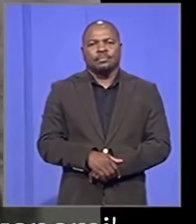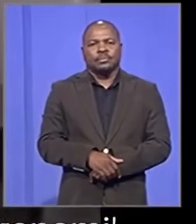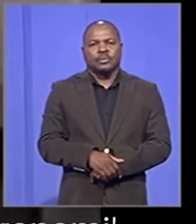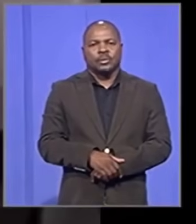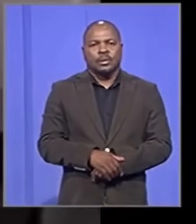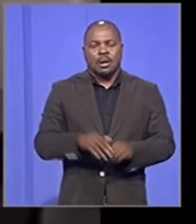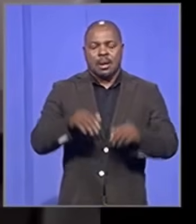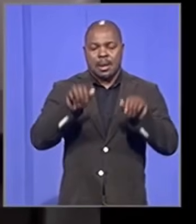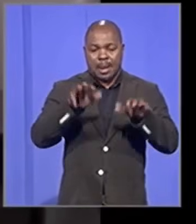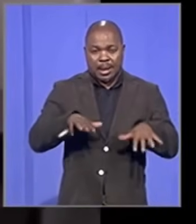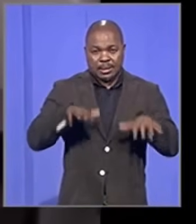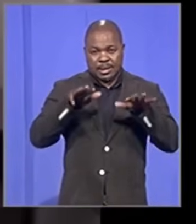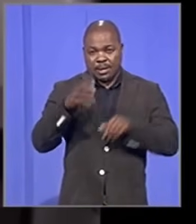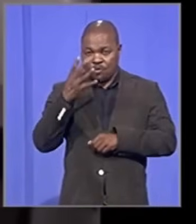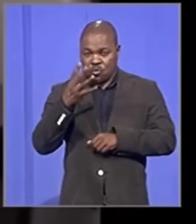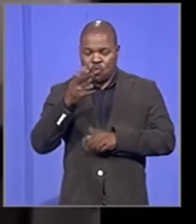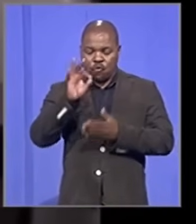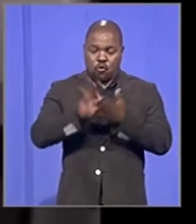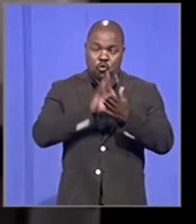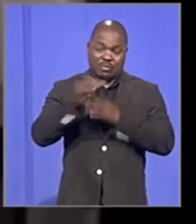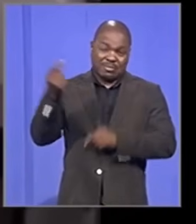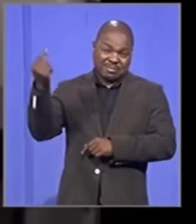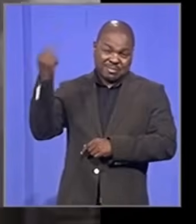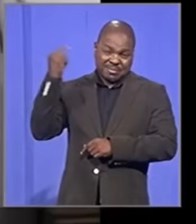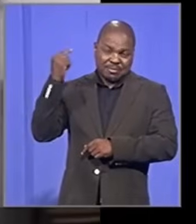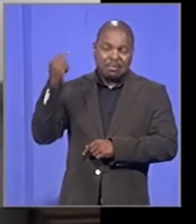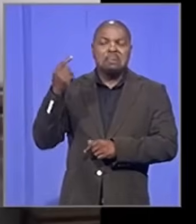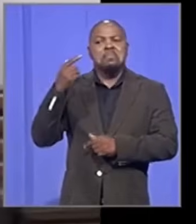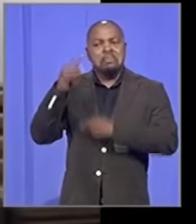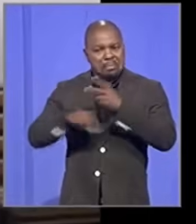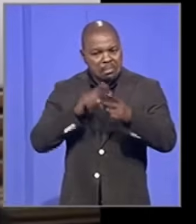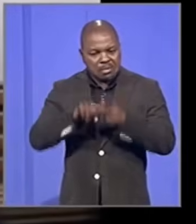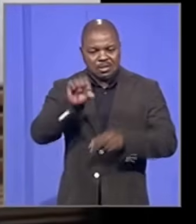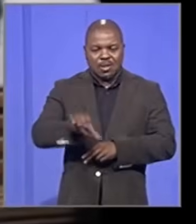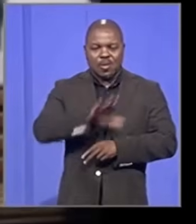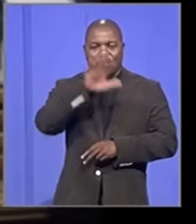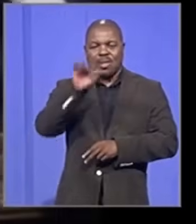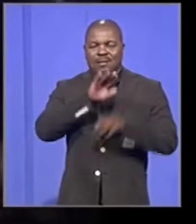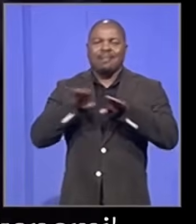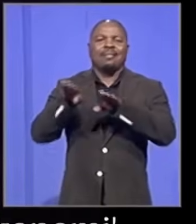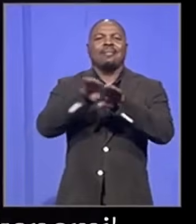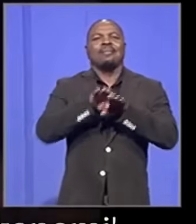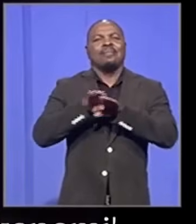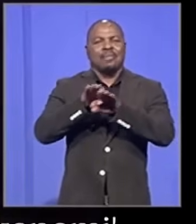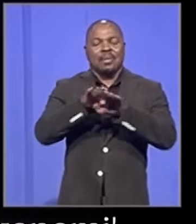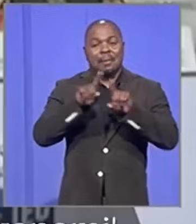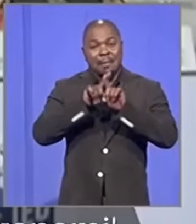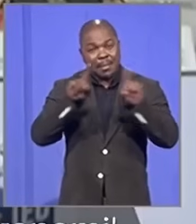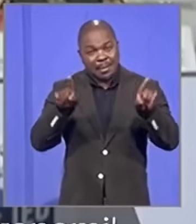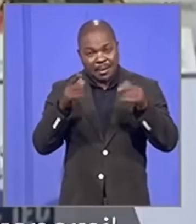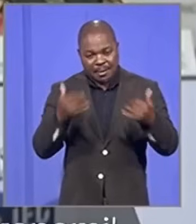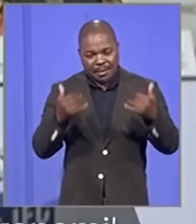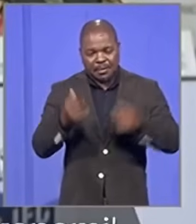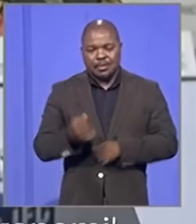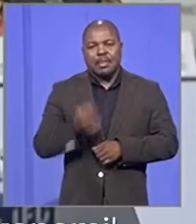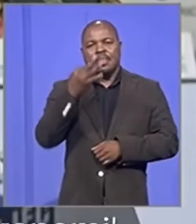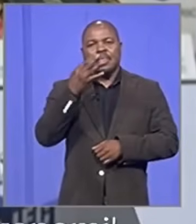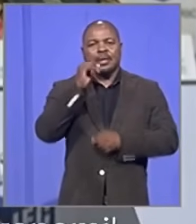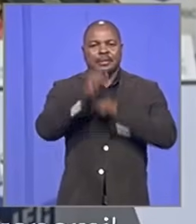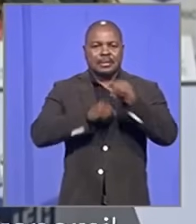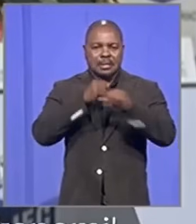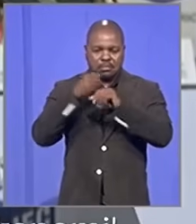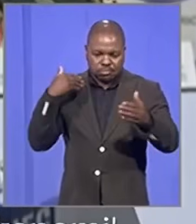Ditlhopho tsa 1994 di ne tsa tlisa demokrasi mo nageng fela dingwaga di le 30